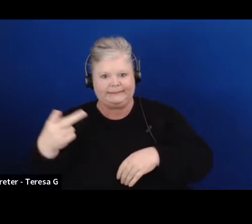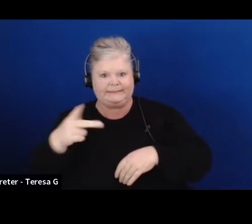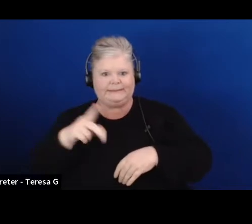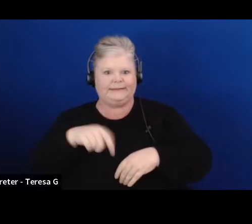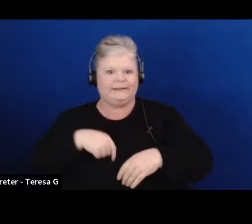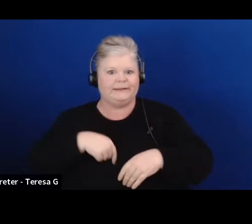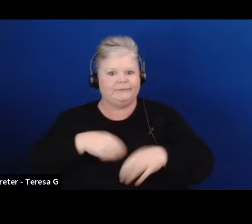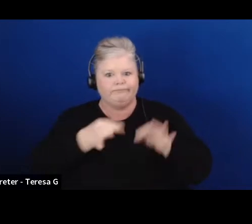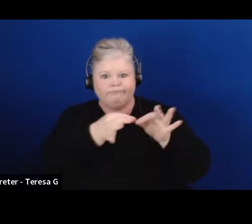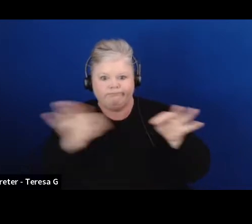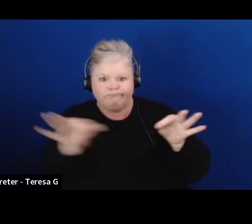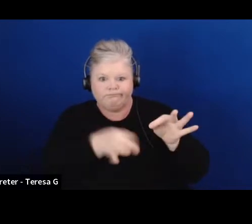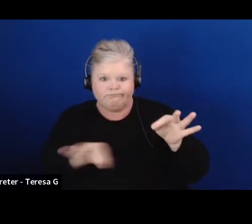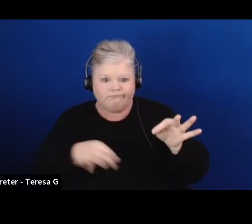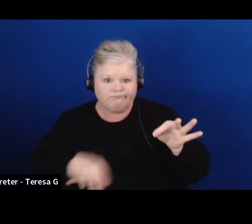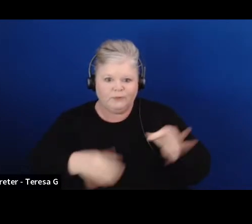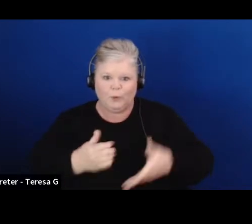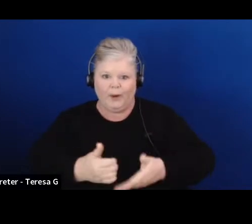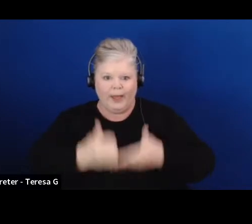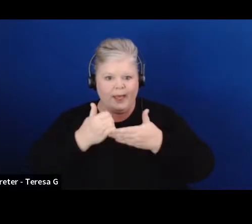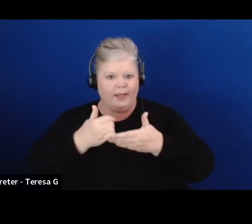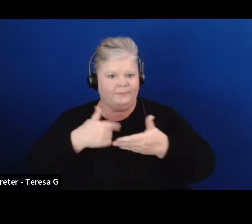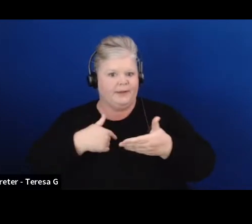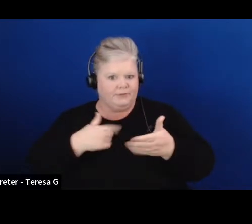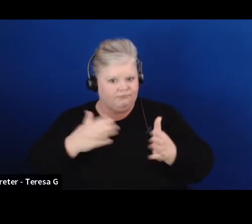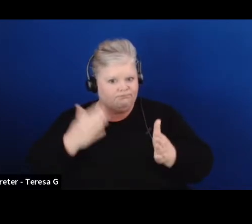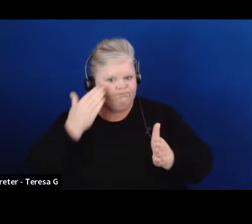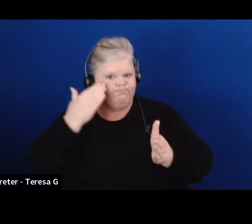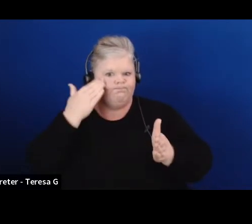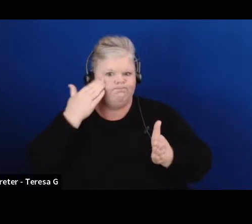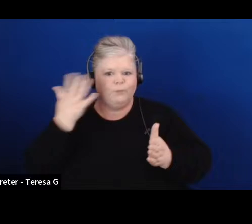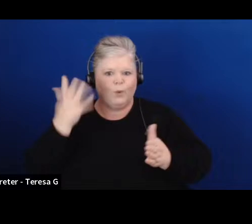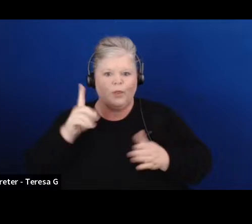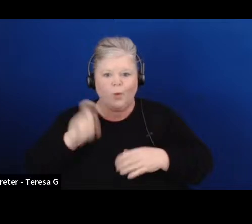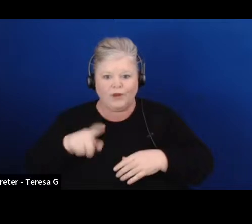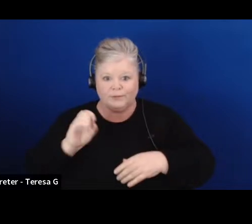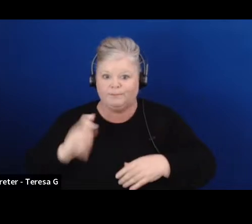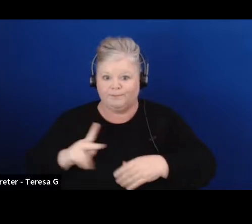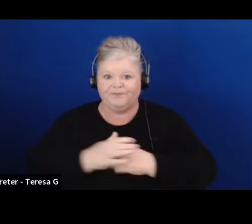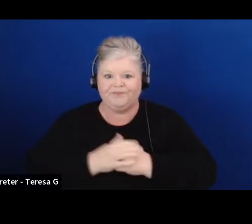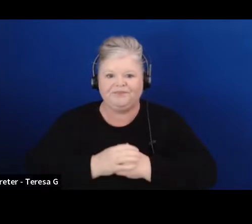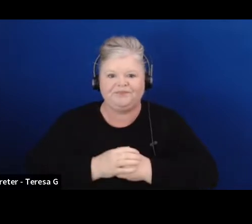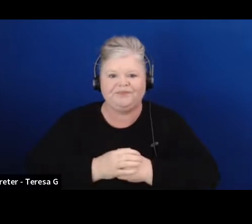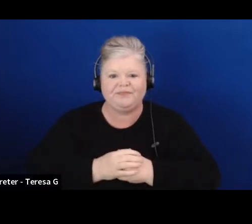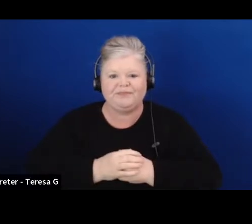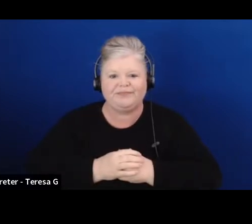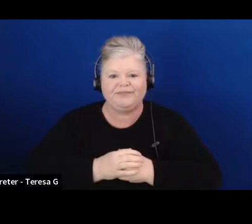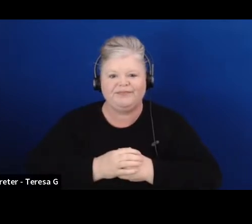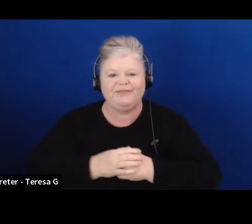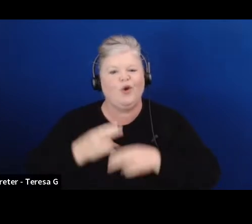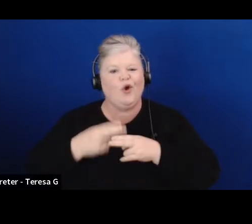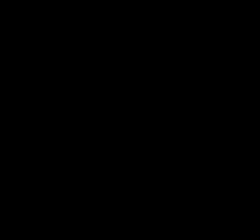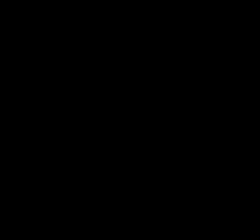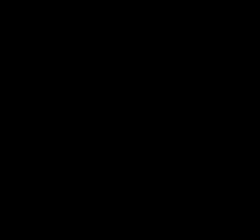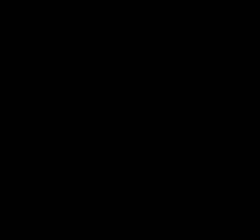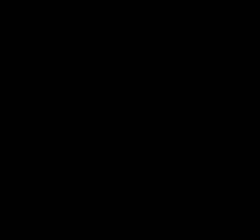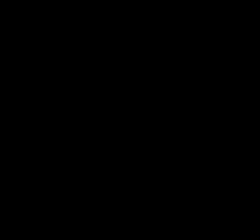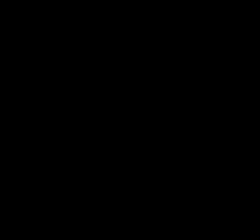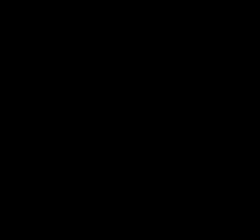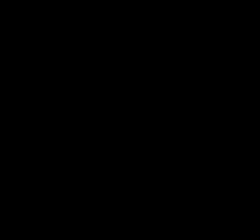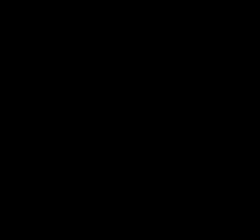complement our questions, the table topics. So let's see what I can do here. All